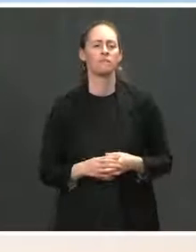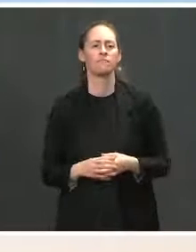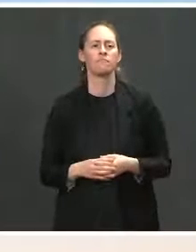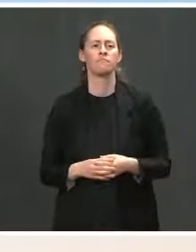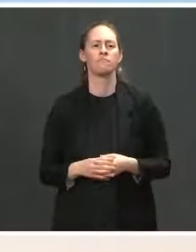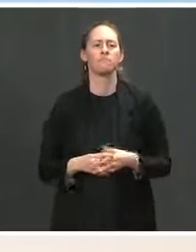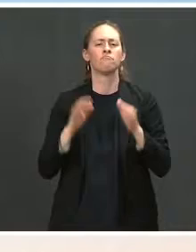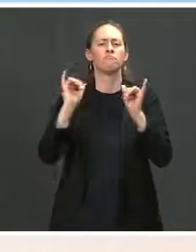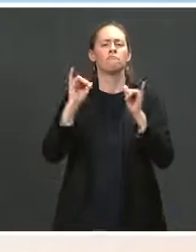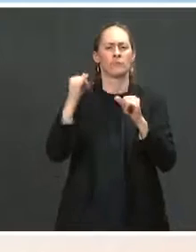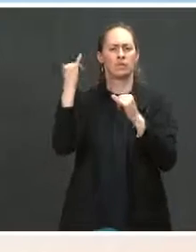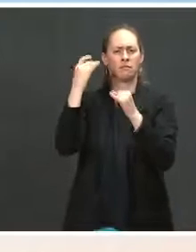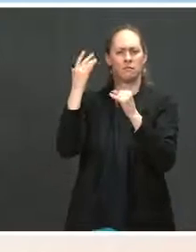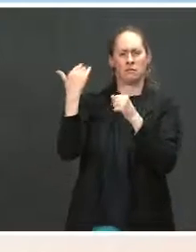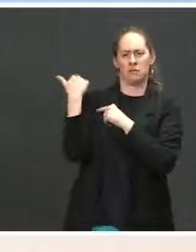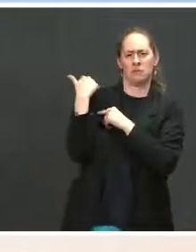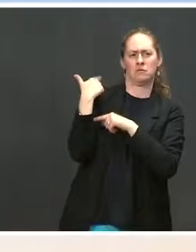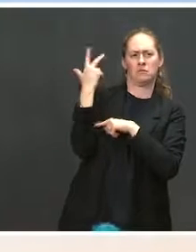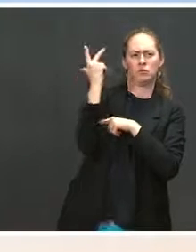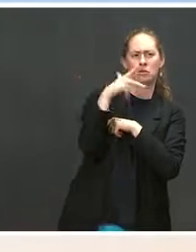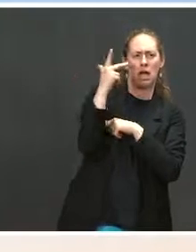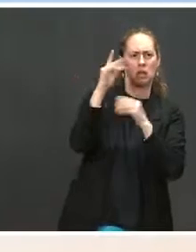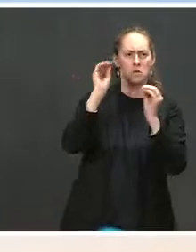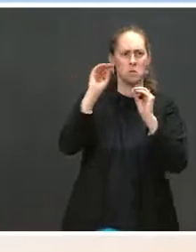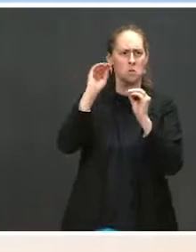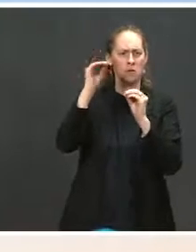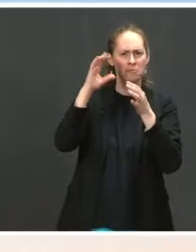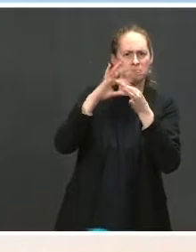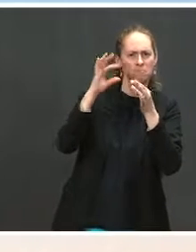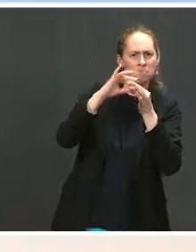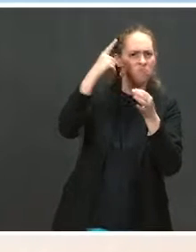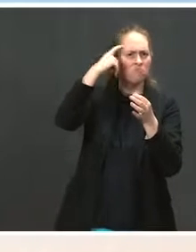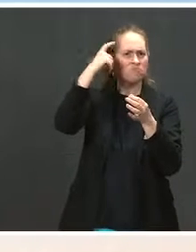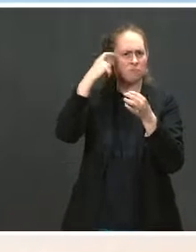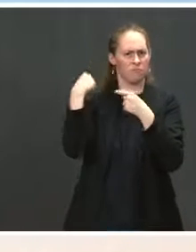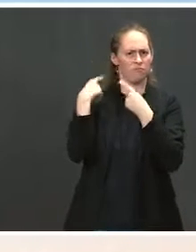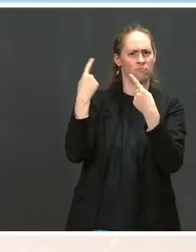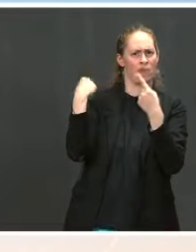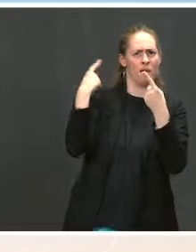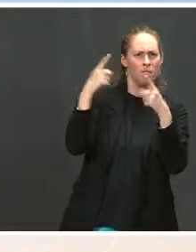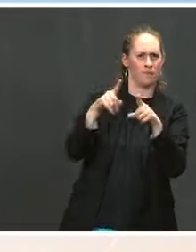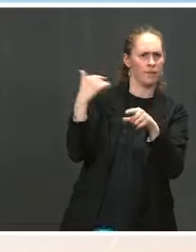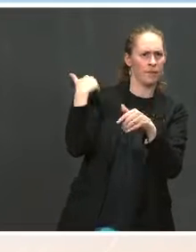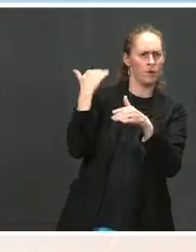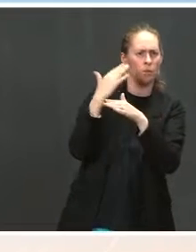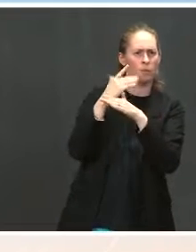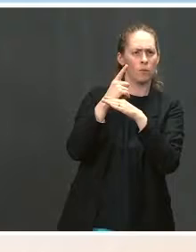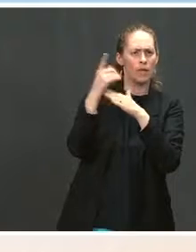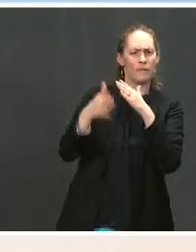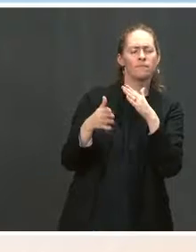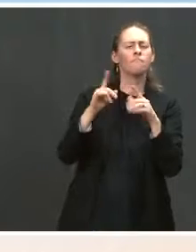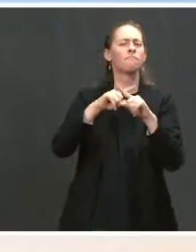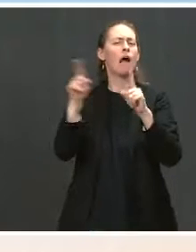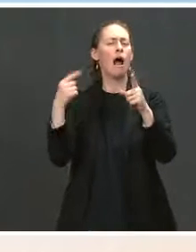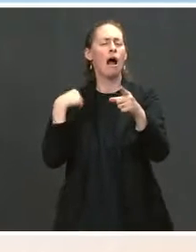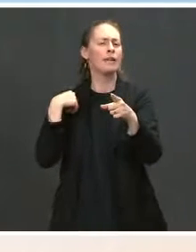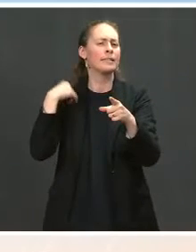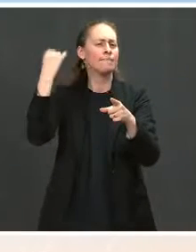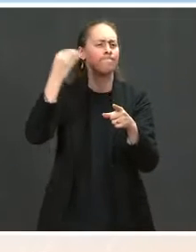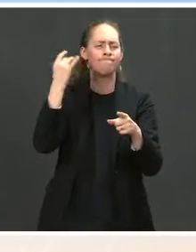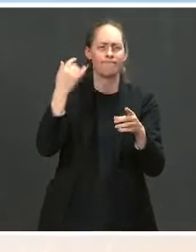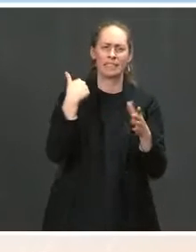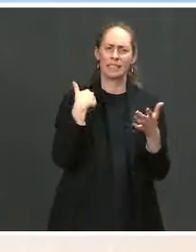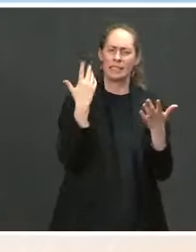in speculation about what happened last weekend and so forth. I can't recall a recent time when the U.S. has had